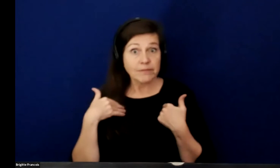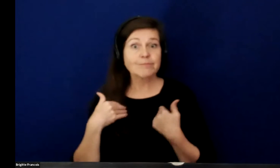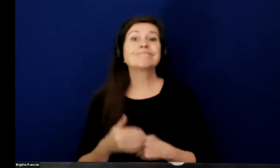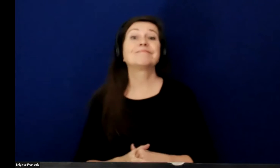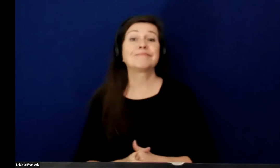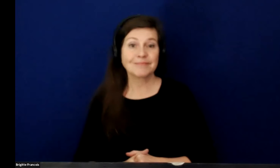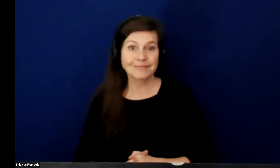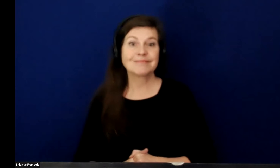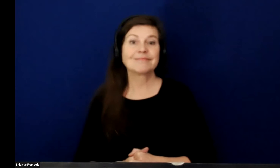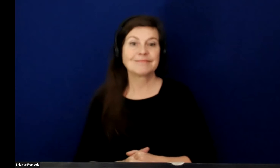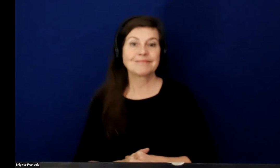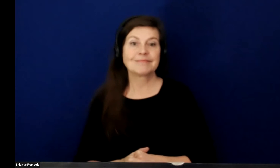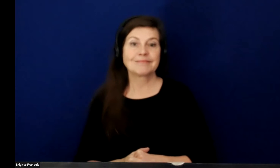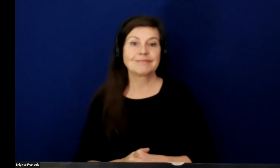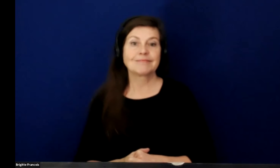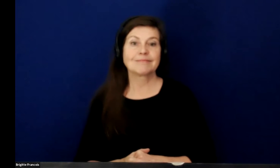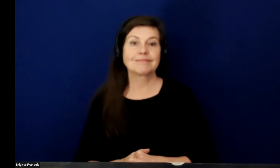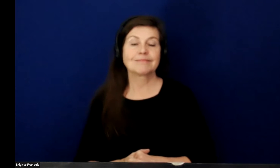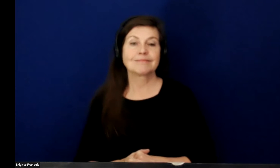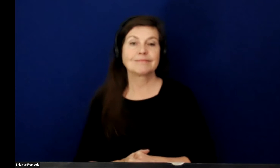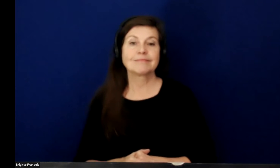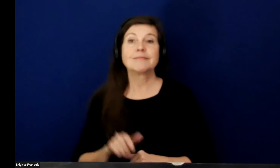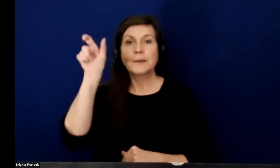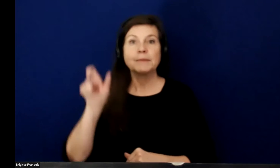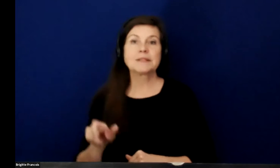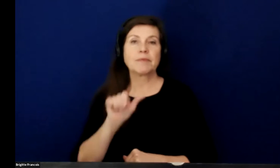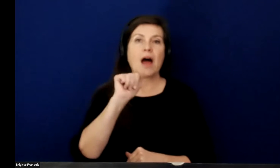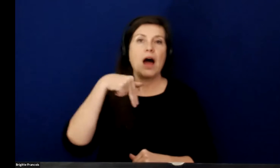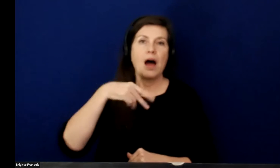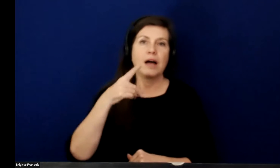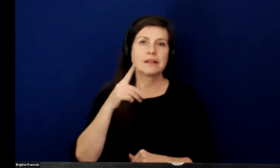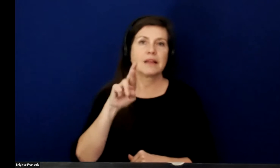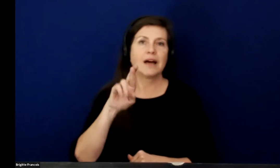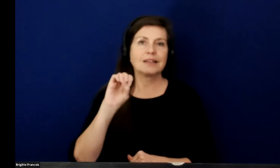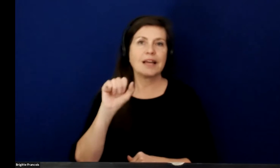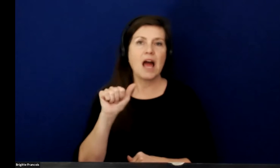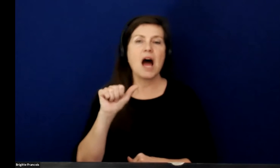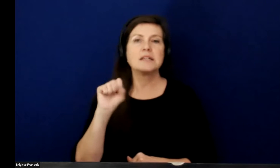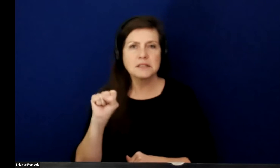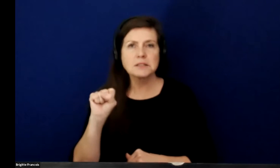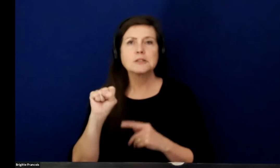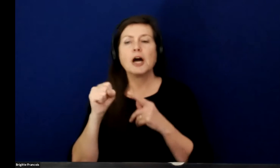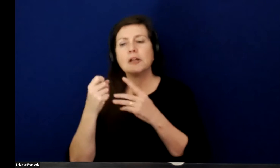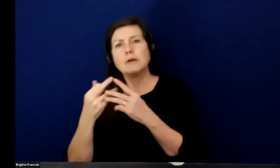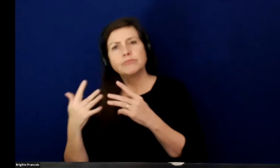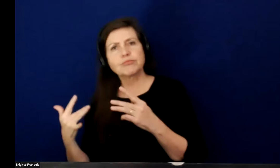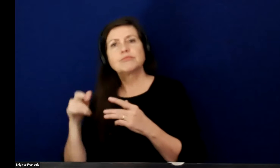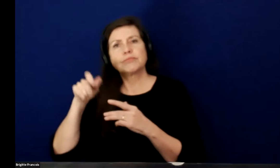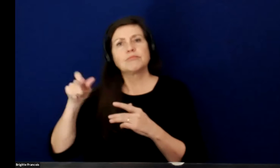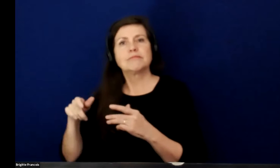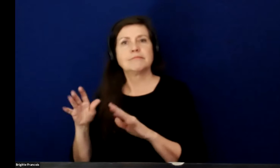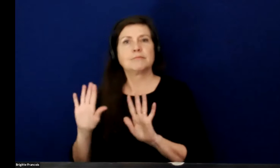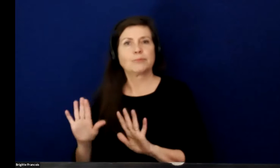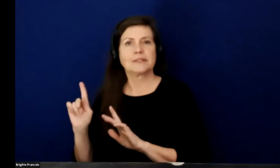Yes, I think we can take first Andreas and then Alf, and then we can ask Kato to comment on